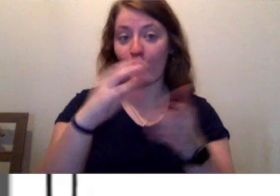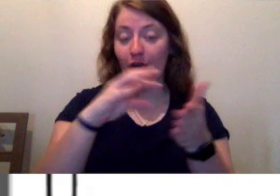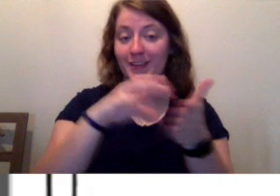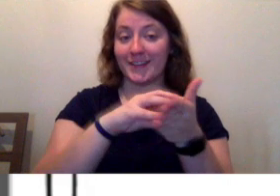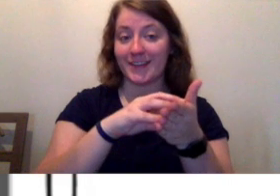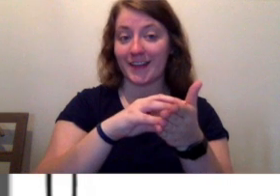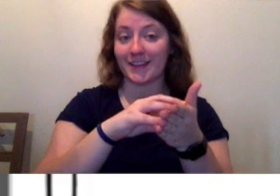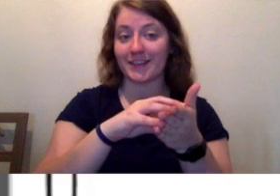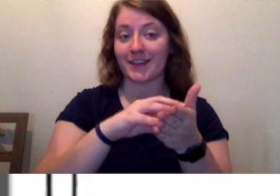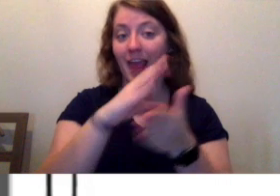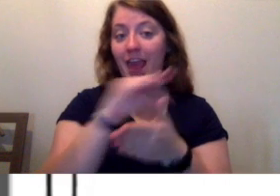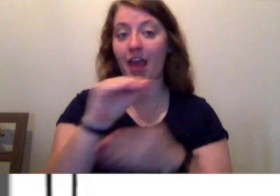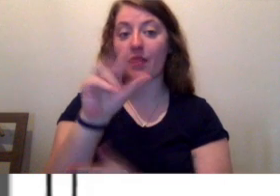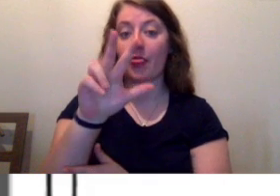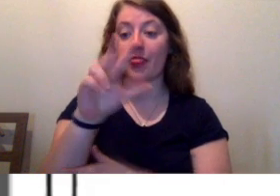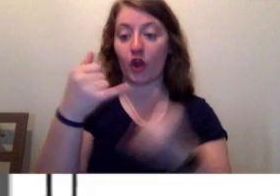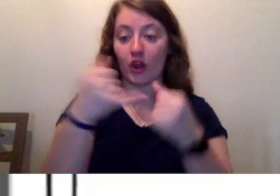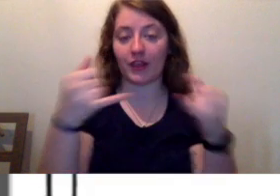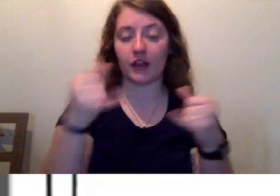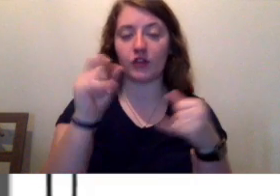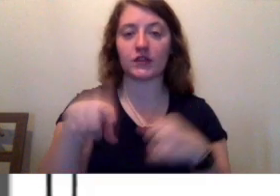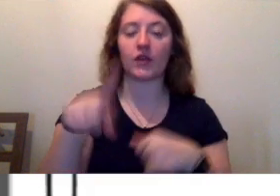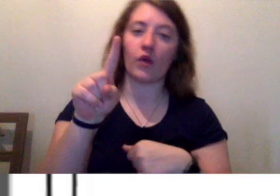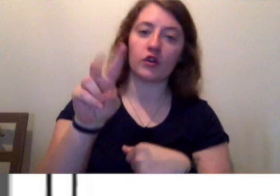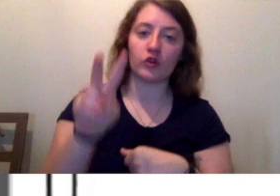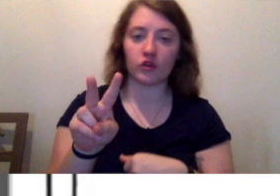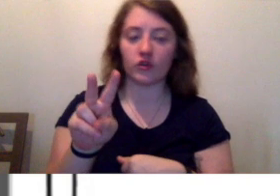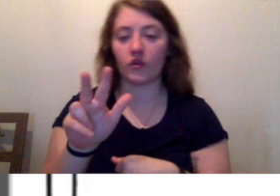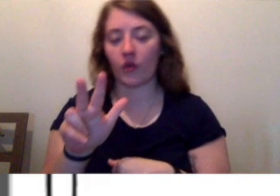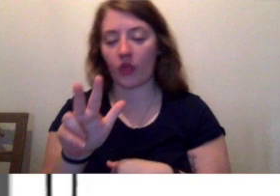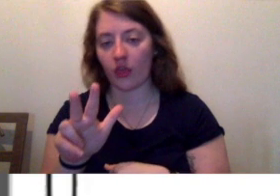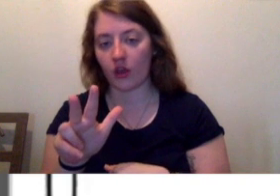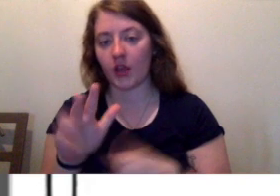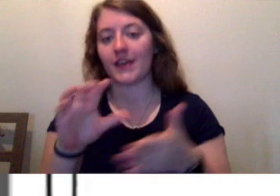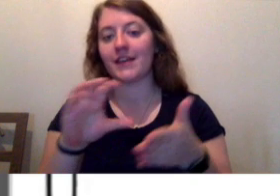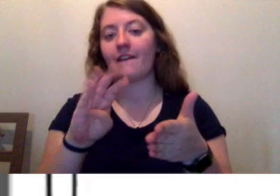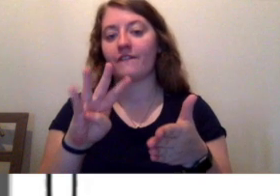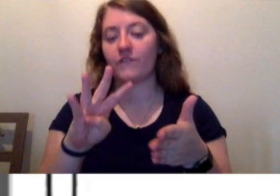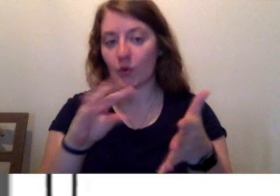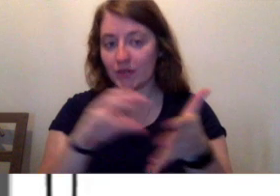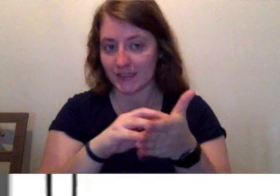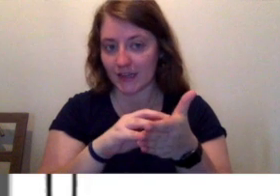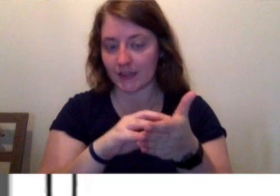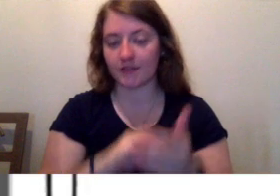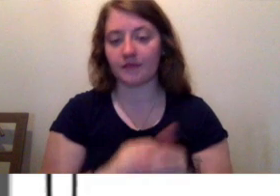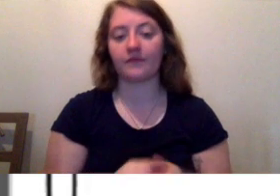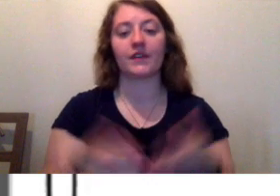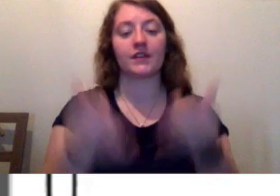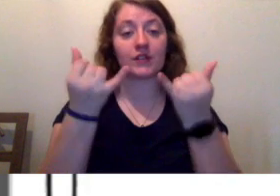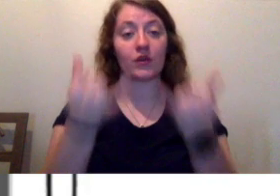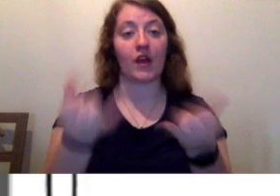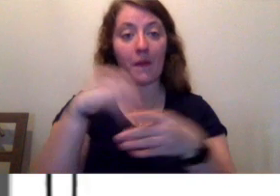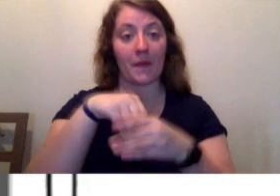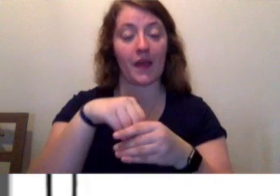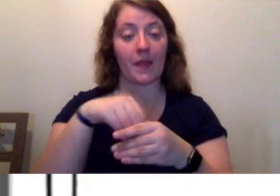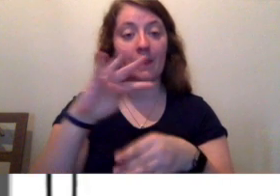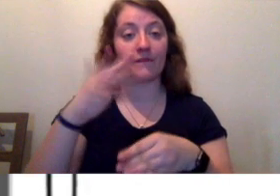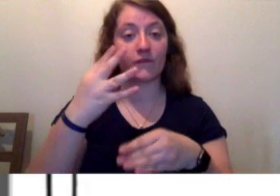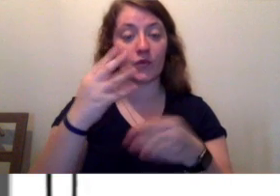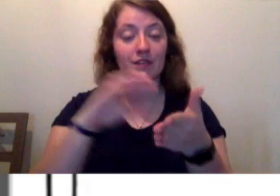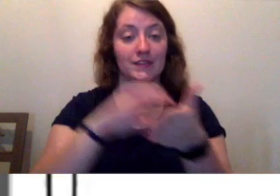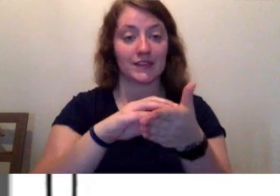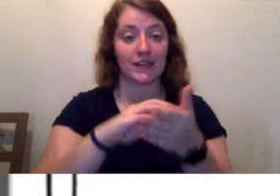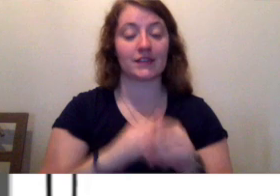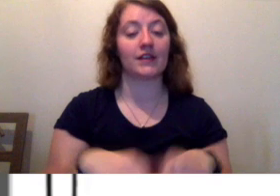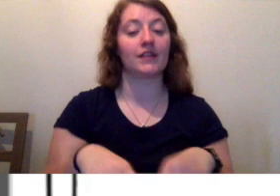third line, you would say, okay, this is stanza one, two, three, four. Okay, so I'm at the fourth stanza.